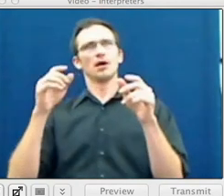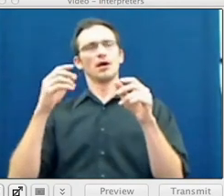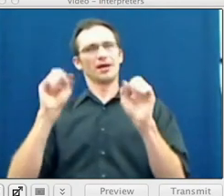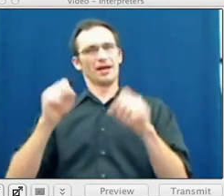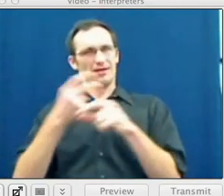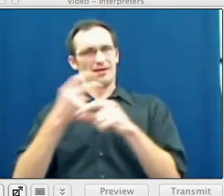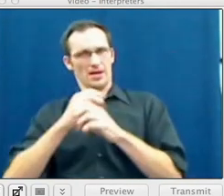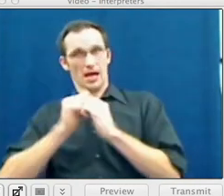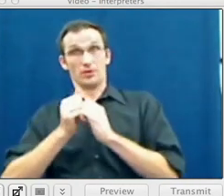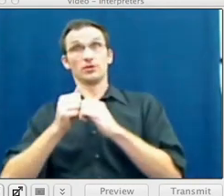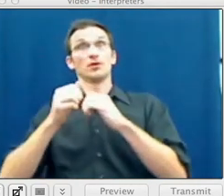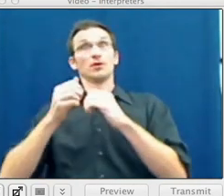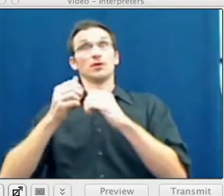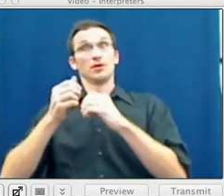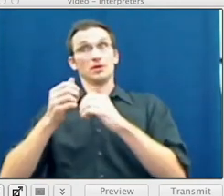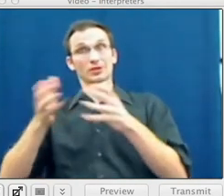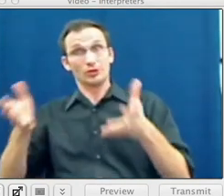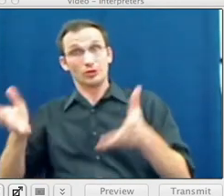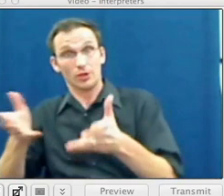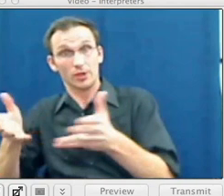behaviors.